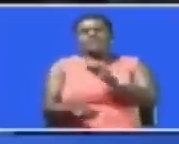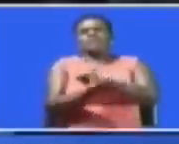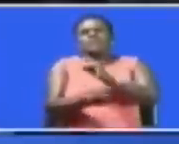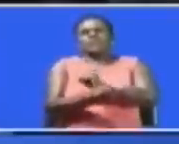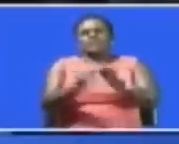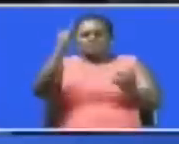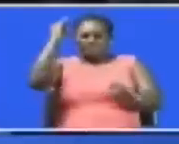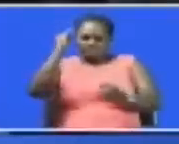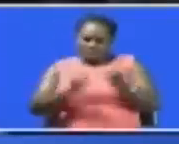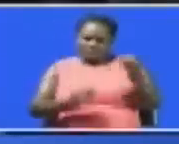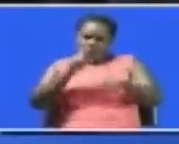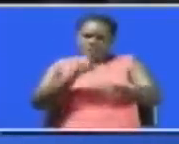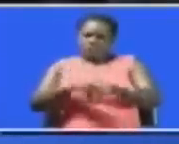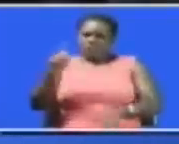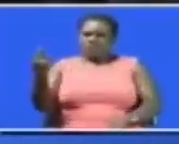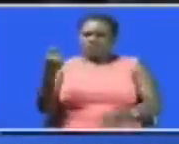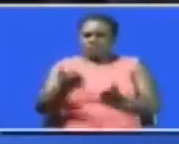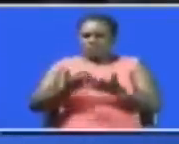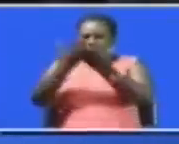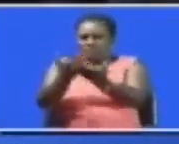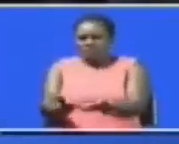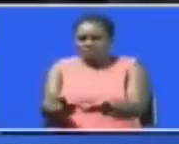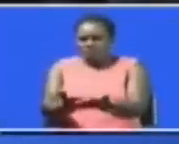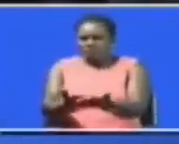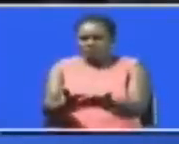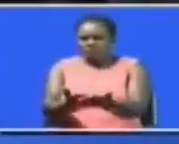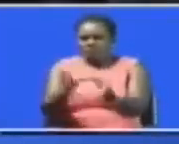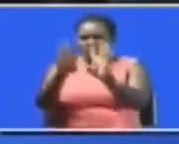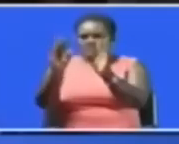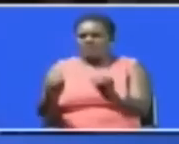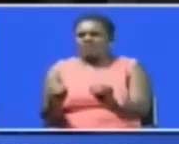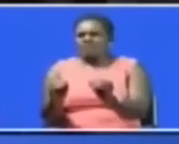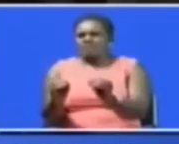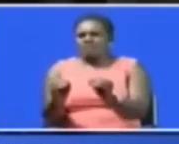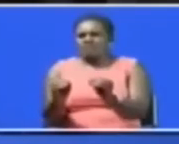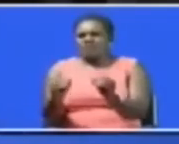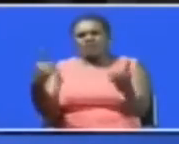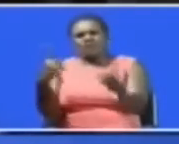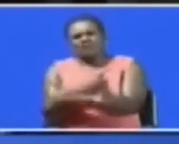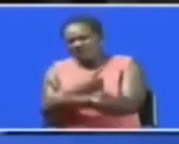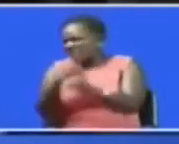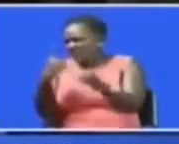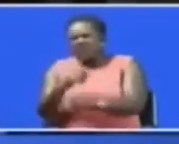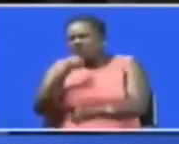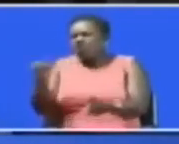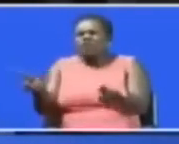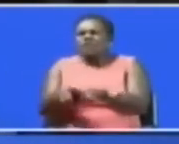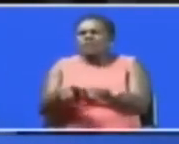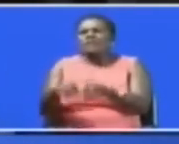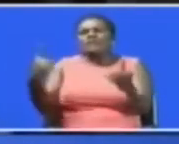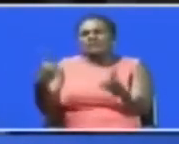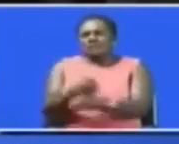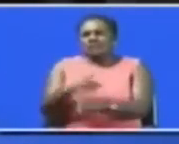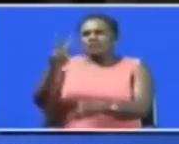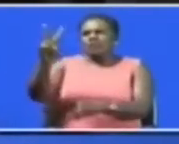this. When ultimately the Kenyans were presented with an opportunity with a draft to vote for. But it was a different one. It was not that. It was a different